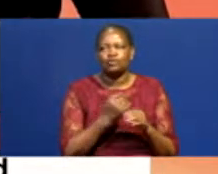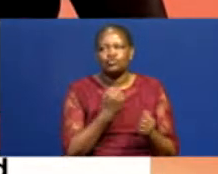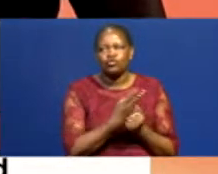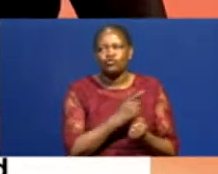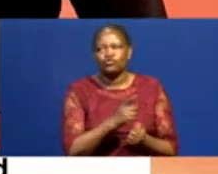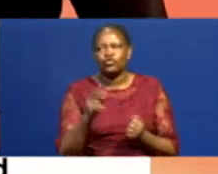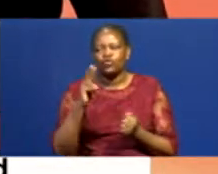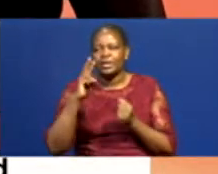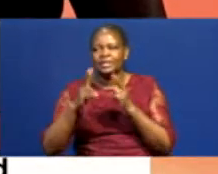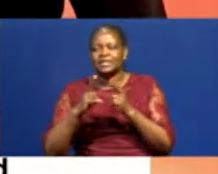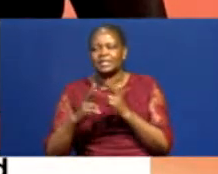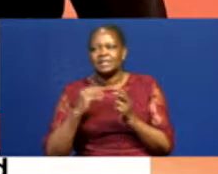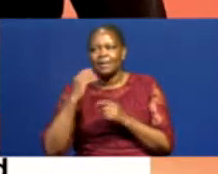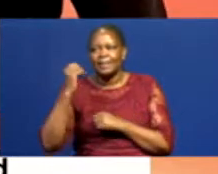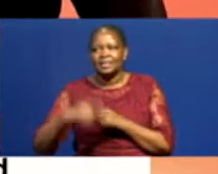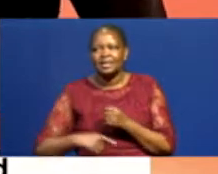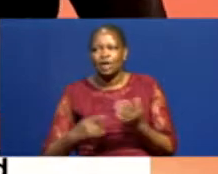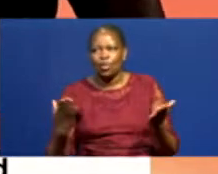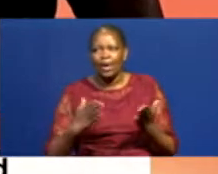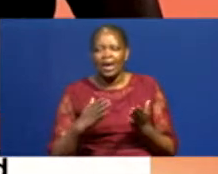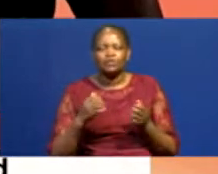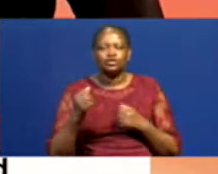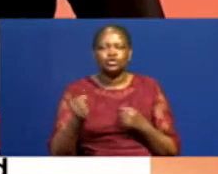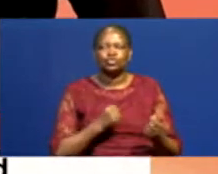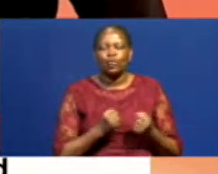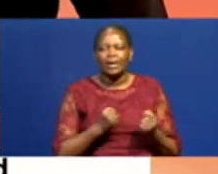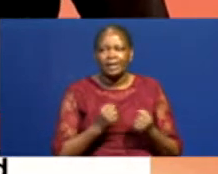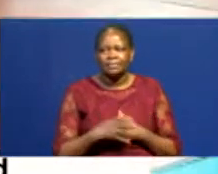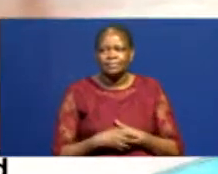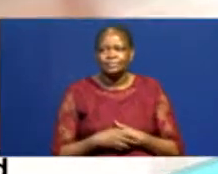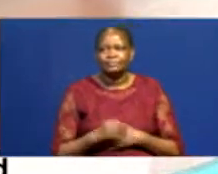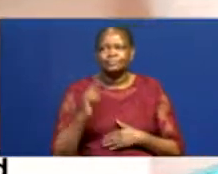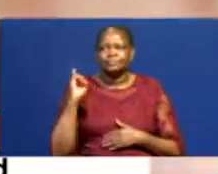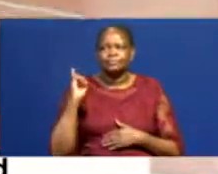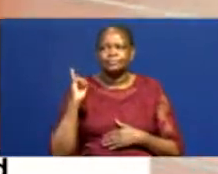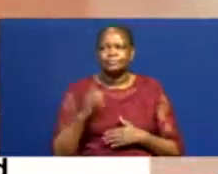12th and the 22nd of next month in Kigali, Rwanda.